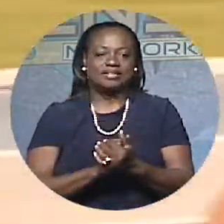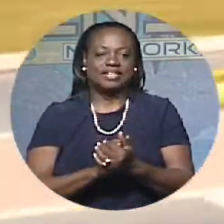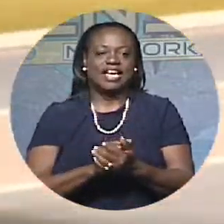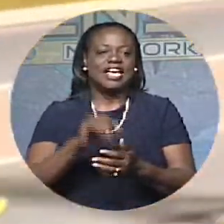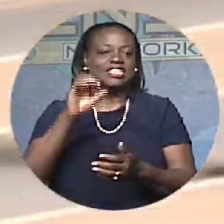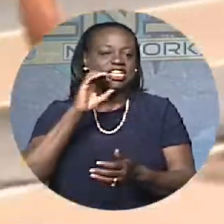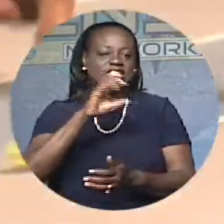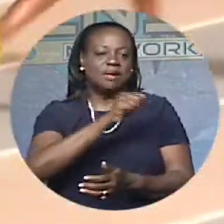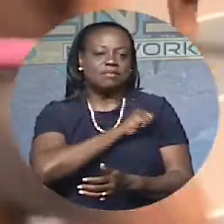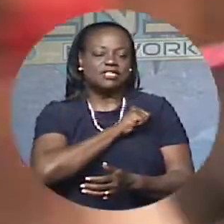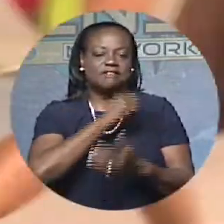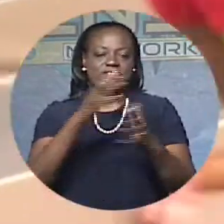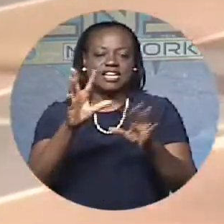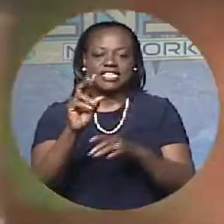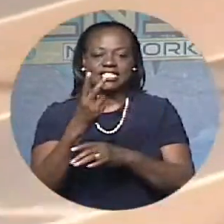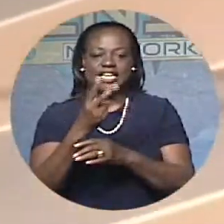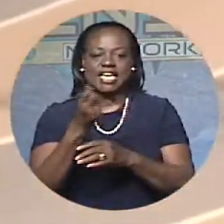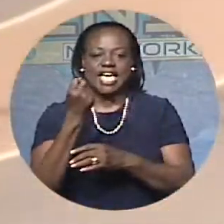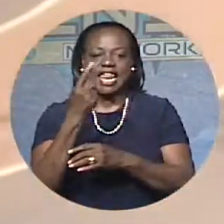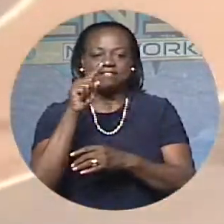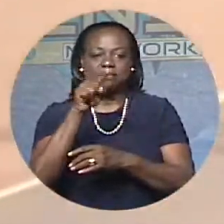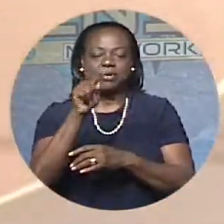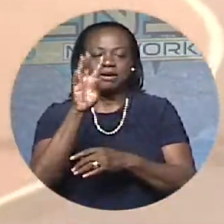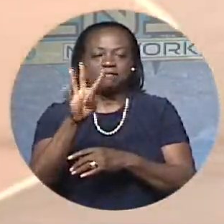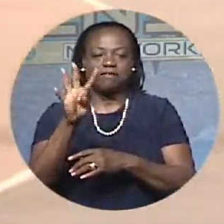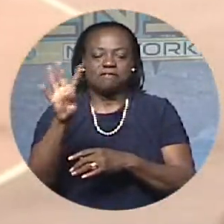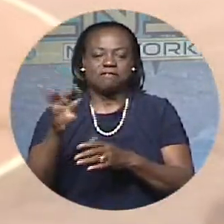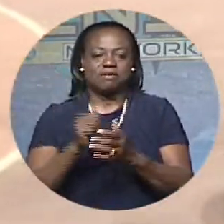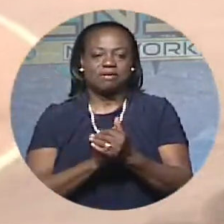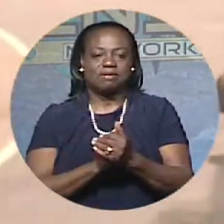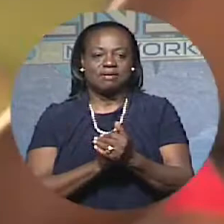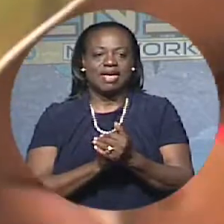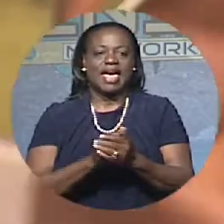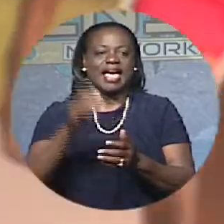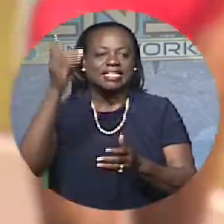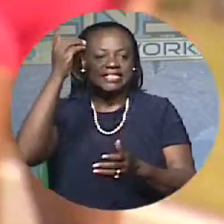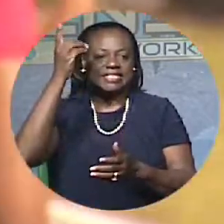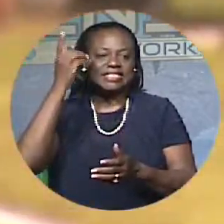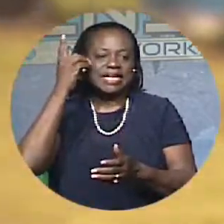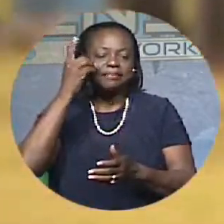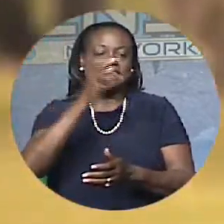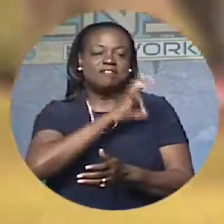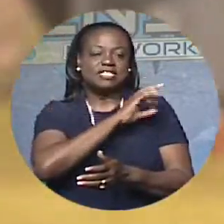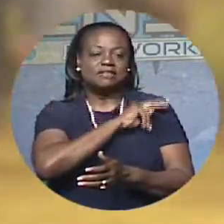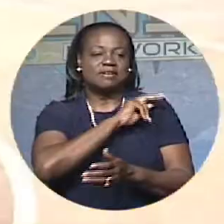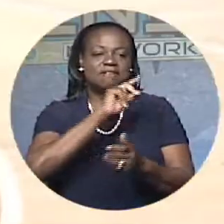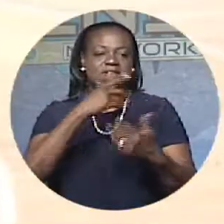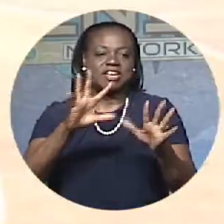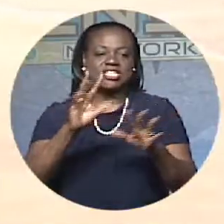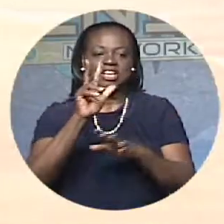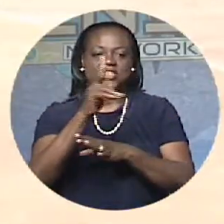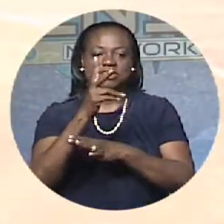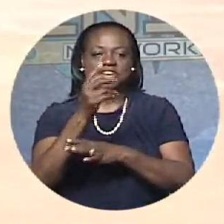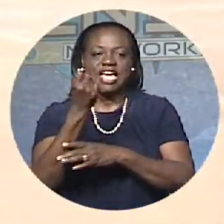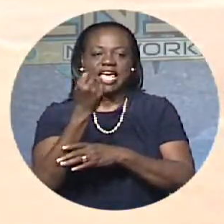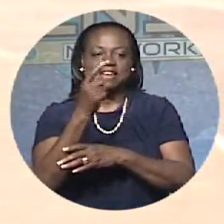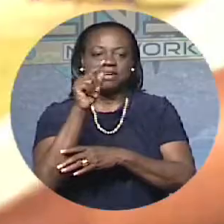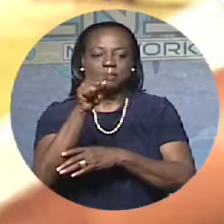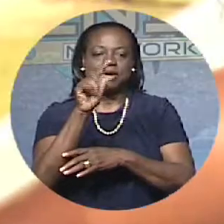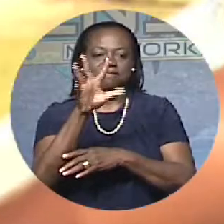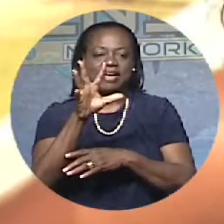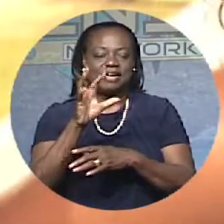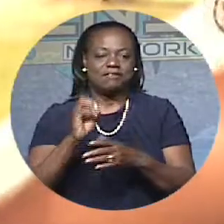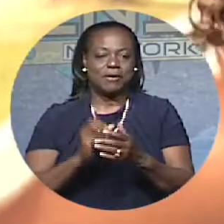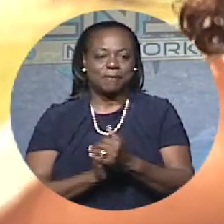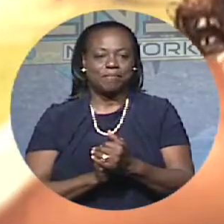she finished second in a time of 11.44, and fellow Golden Girl Debbie Ferguson McKenzie finishing third in 11.50.